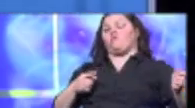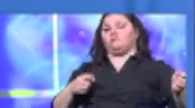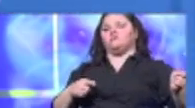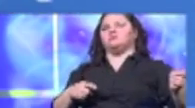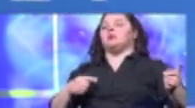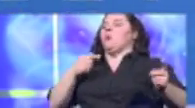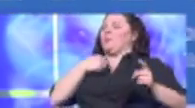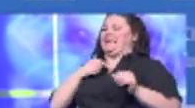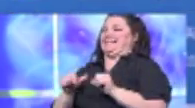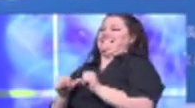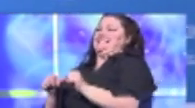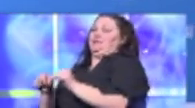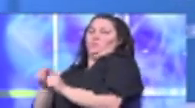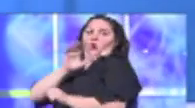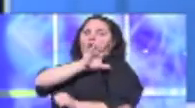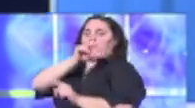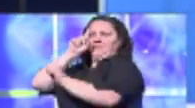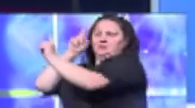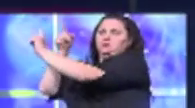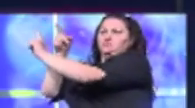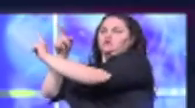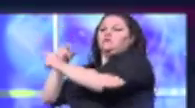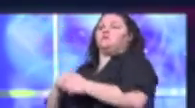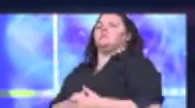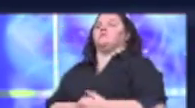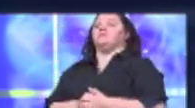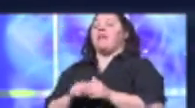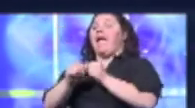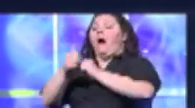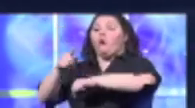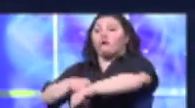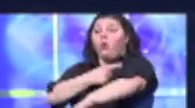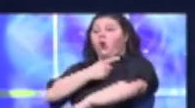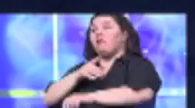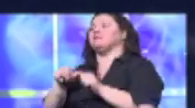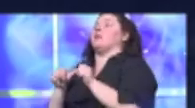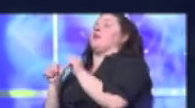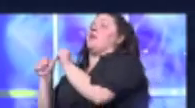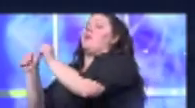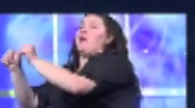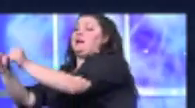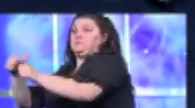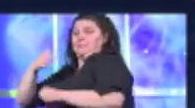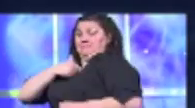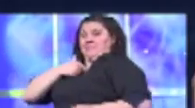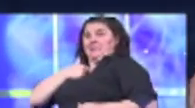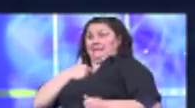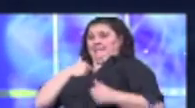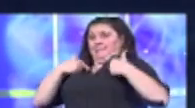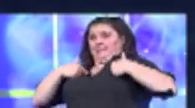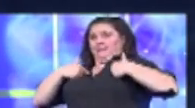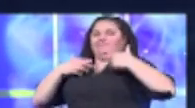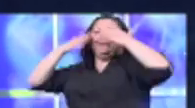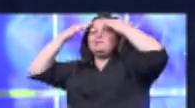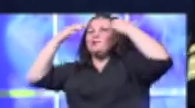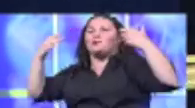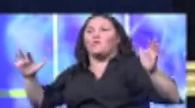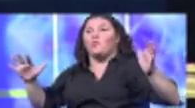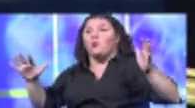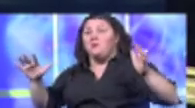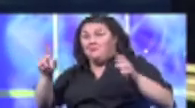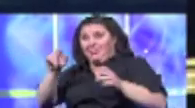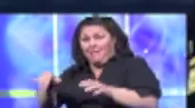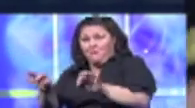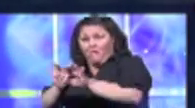one that we continue each and every day. How long this mission lasts in my hands, I don't know. But does it